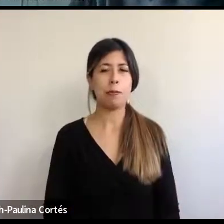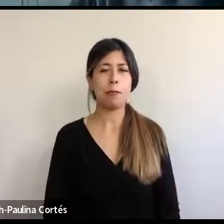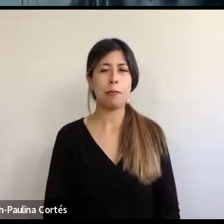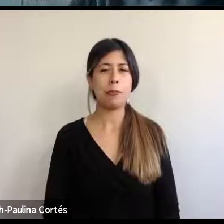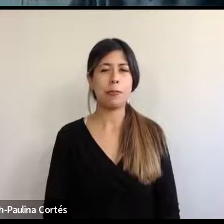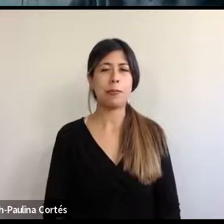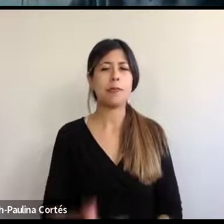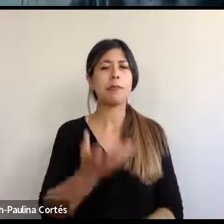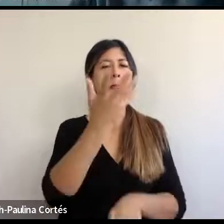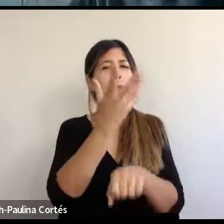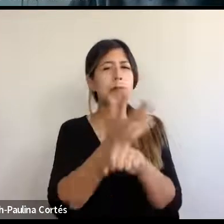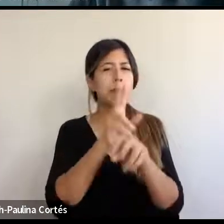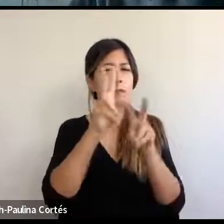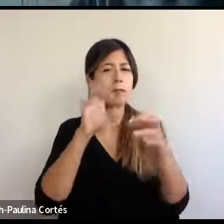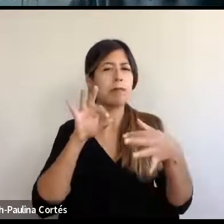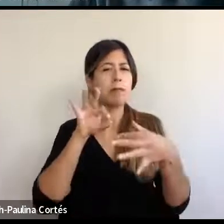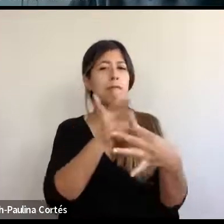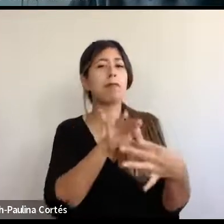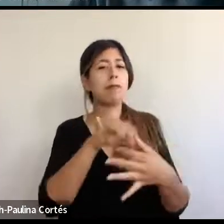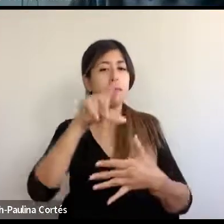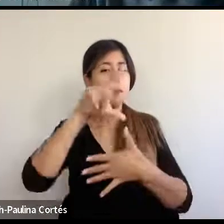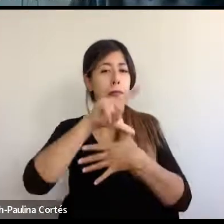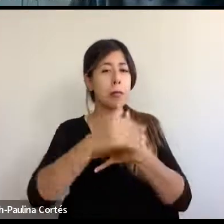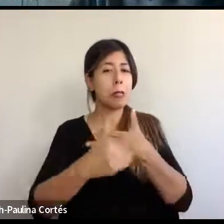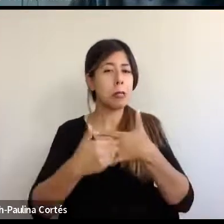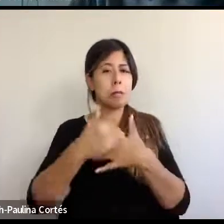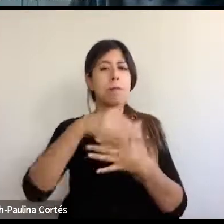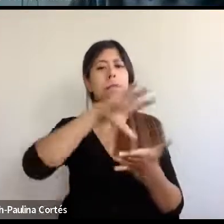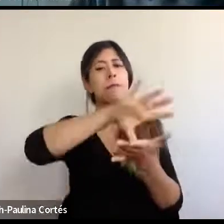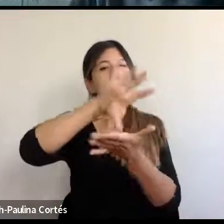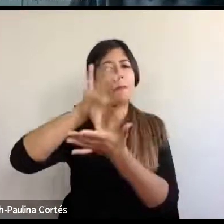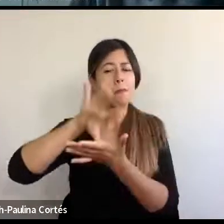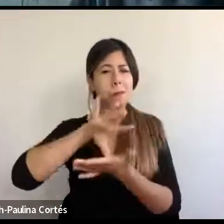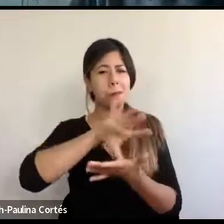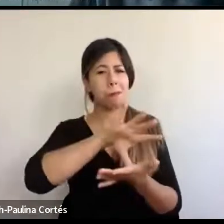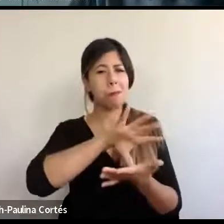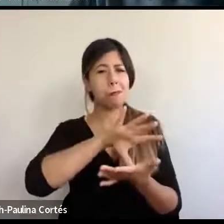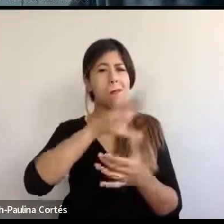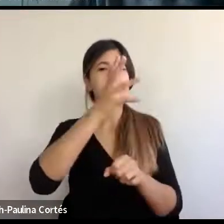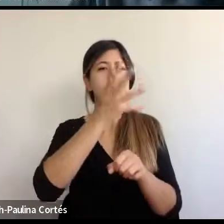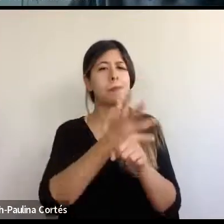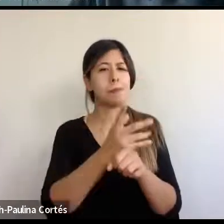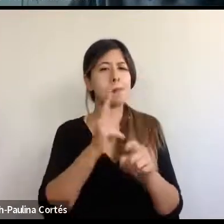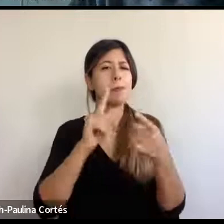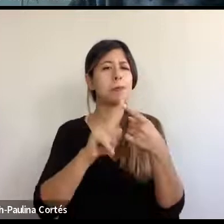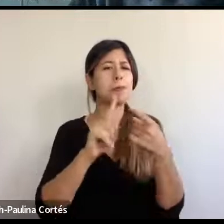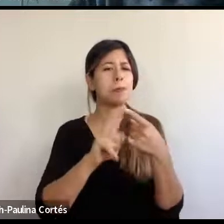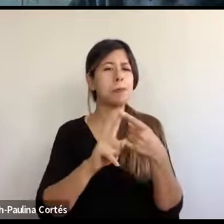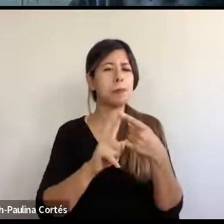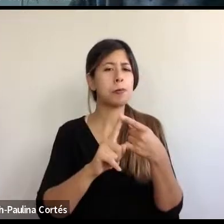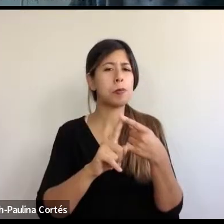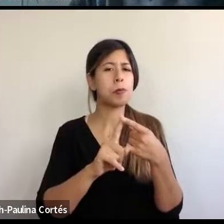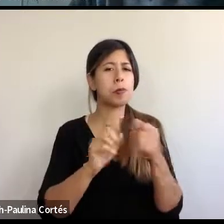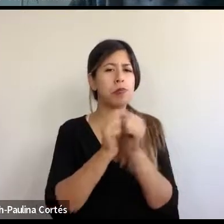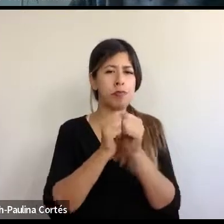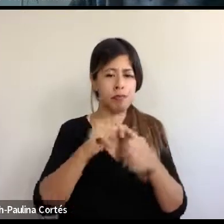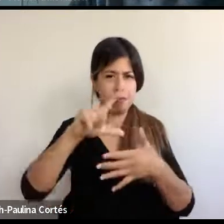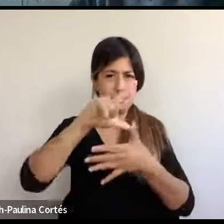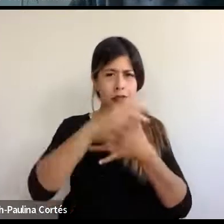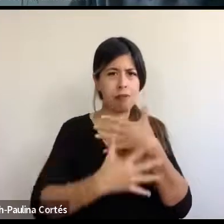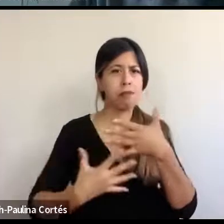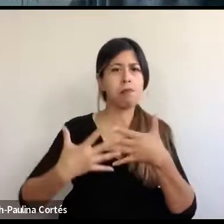con América Latina, con qué países, ¿hay algún contacto con la realidad